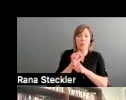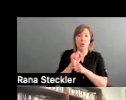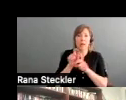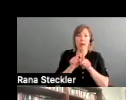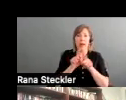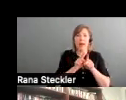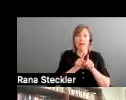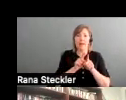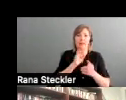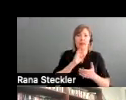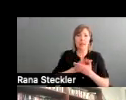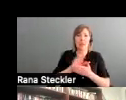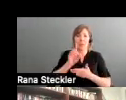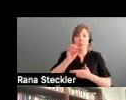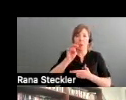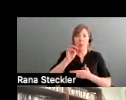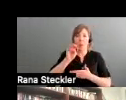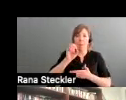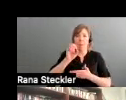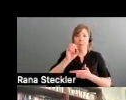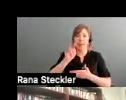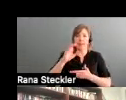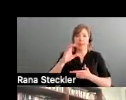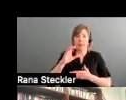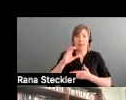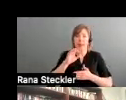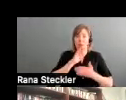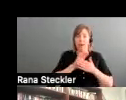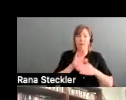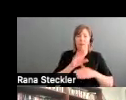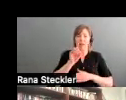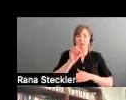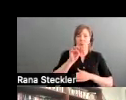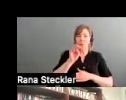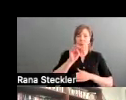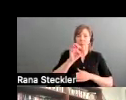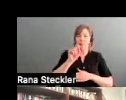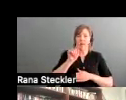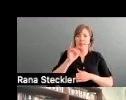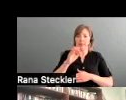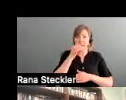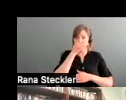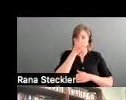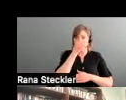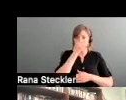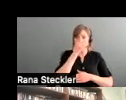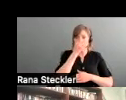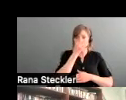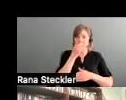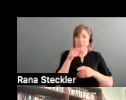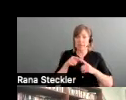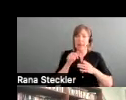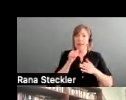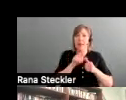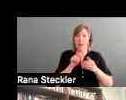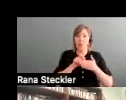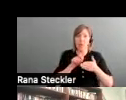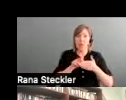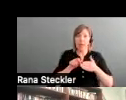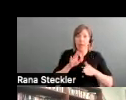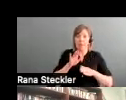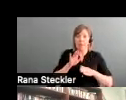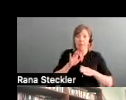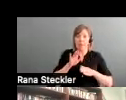as a domestic in this former employee's home. And here we have a letter written by the